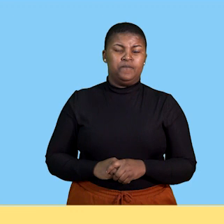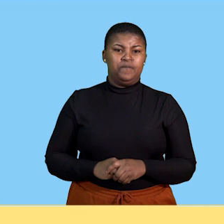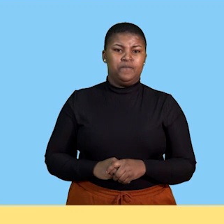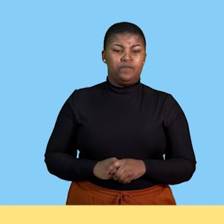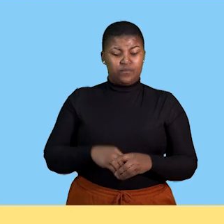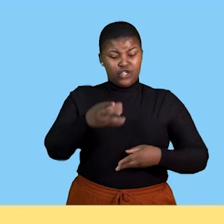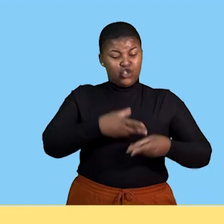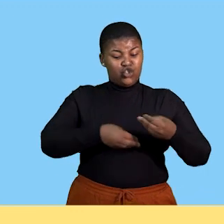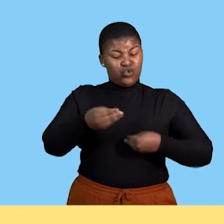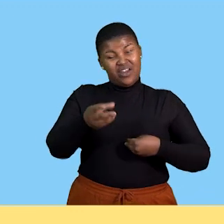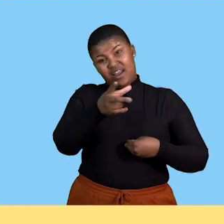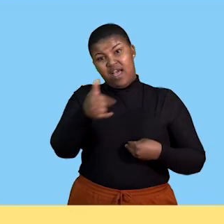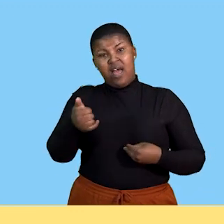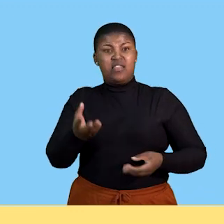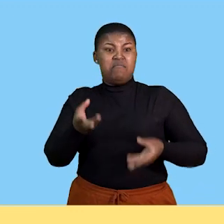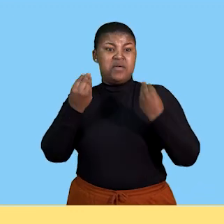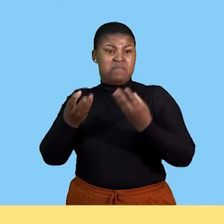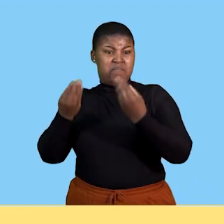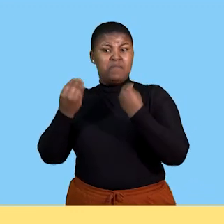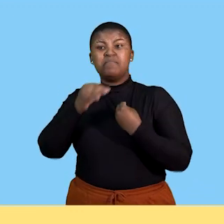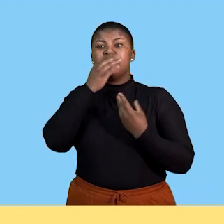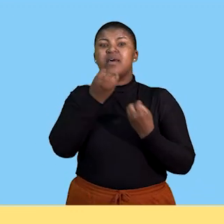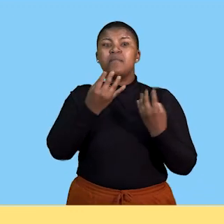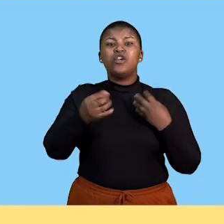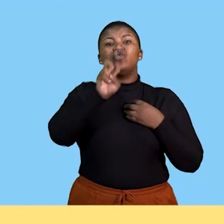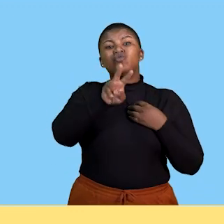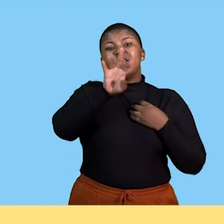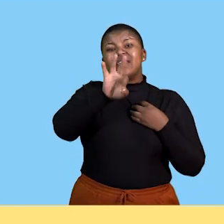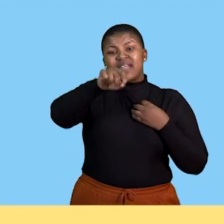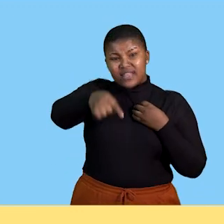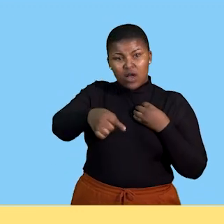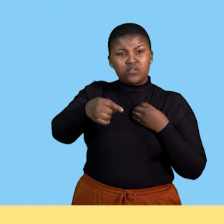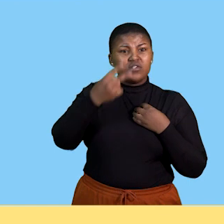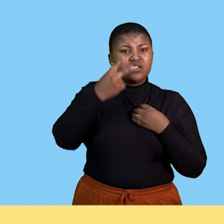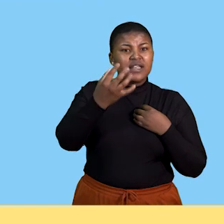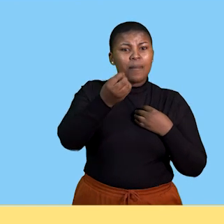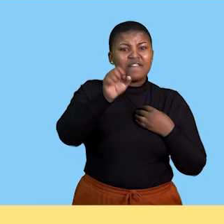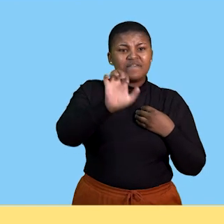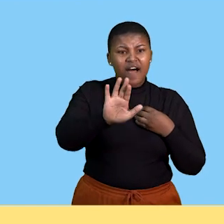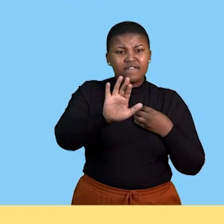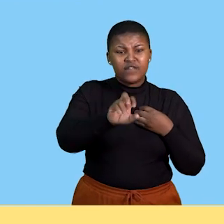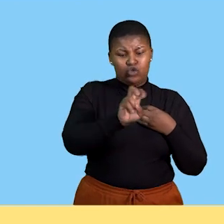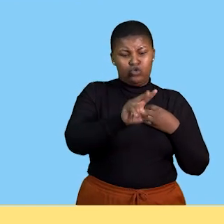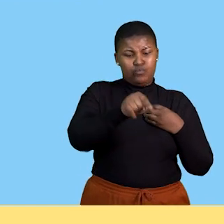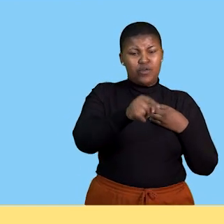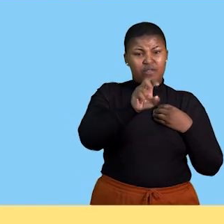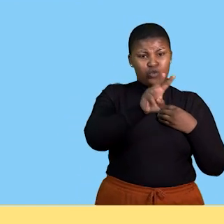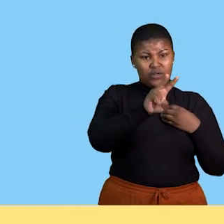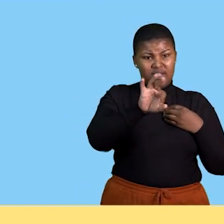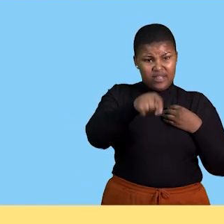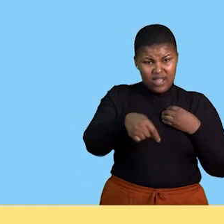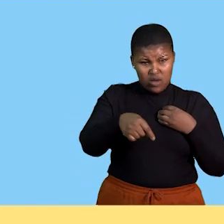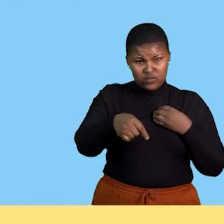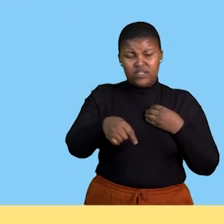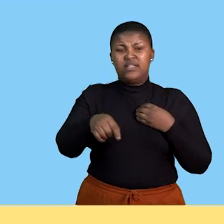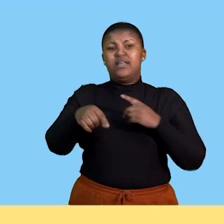other receivables, which you see there, that is 23,000. That is note number 5. Plus note number 6, that